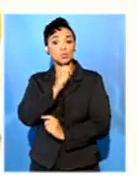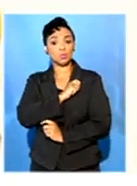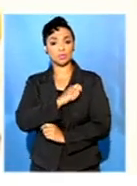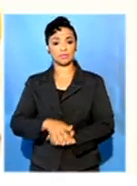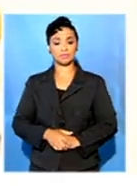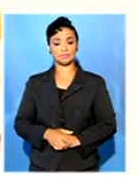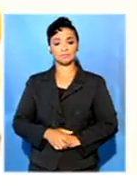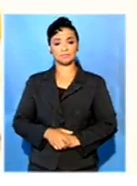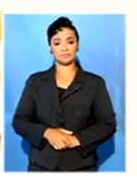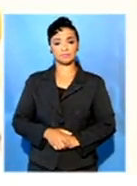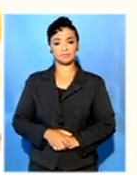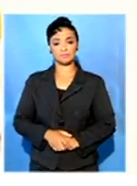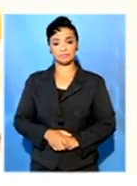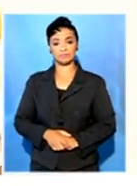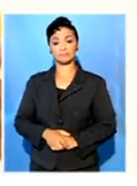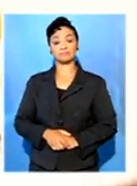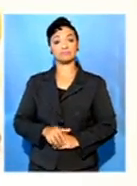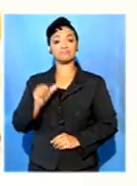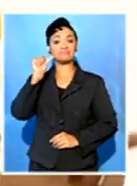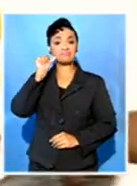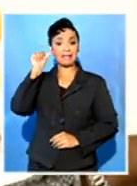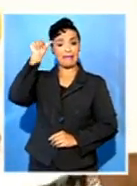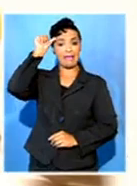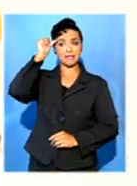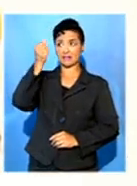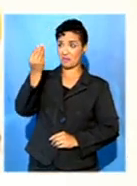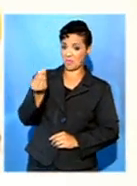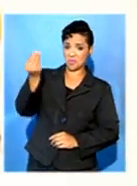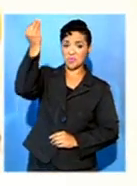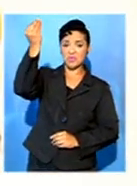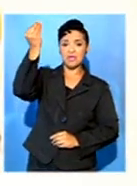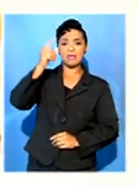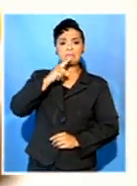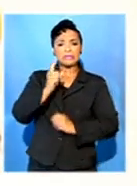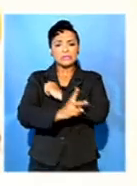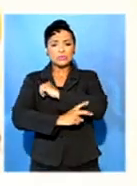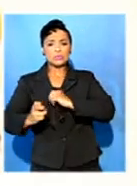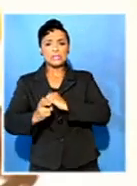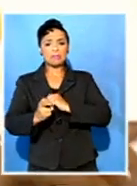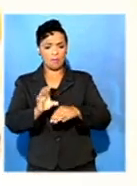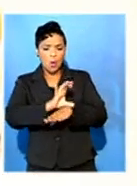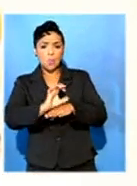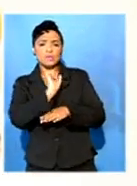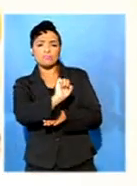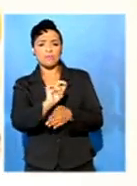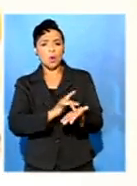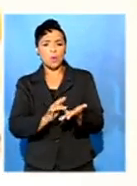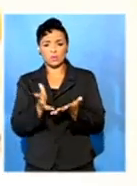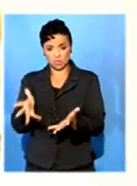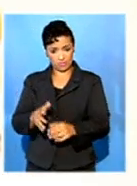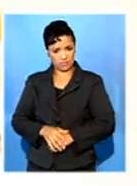This thing of stealing is a disgrace. Adults stealing from children who have received new computers, it's a disgrace.